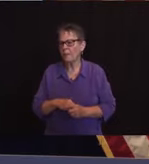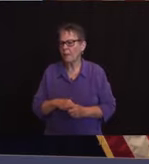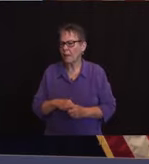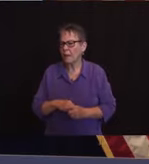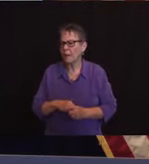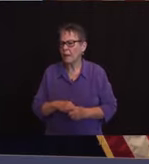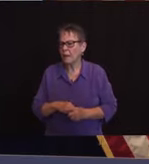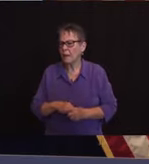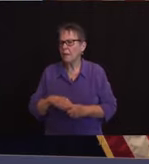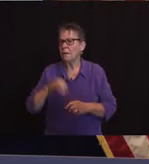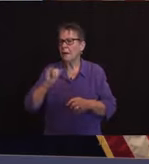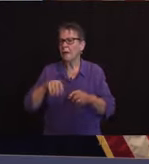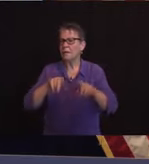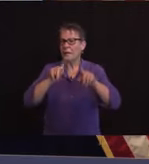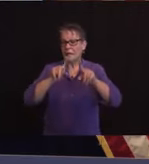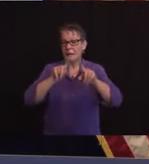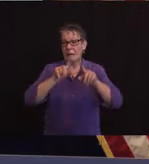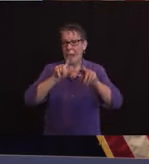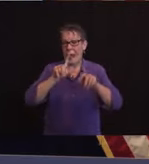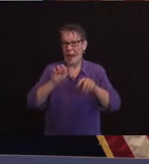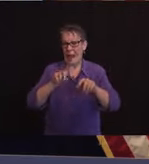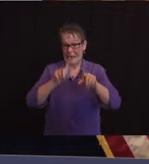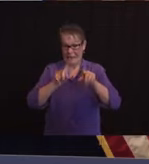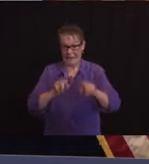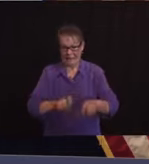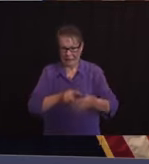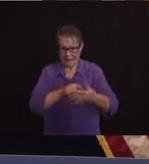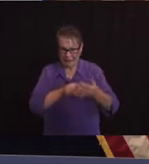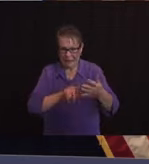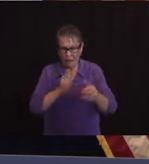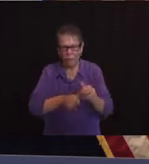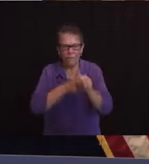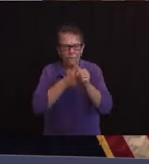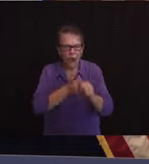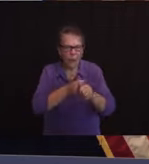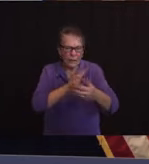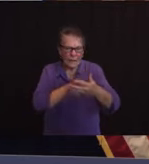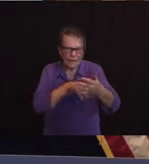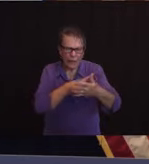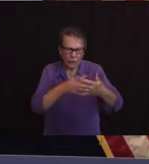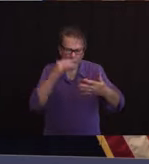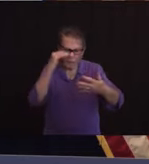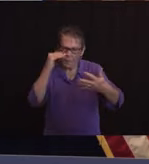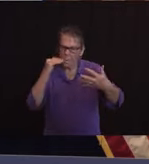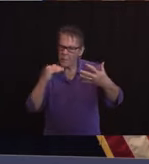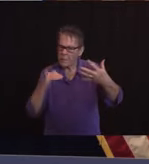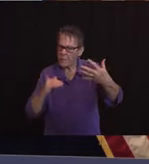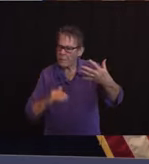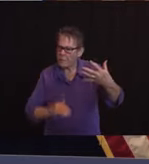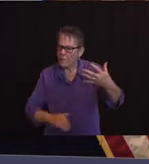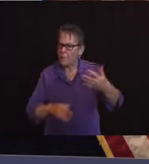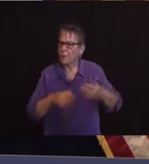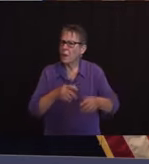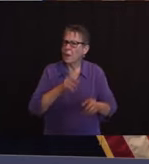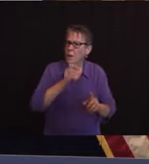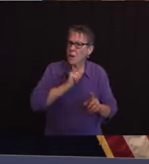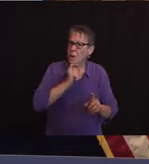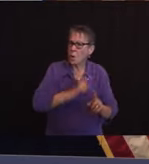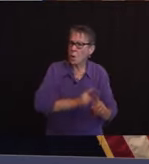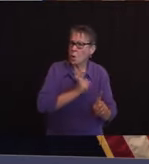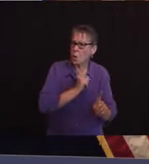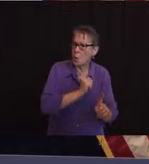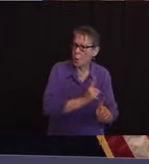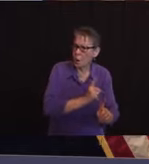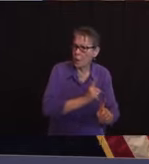for lead at ages 1 year and 2 years of age, or if not previously screened at